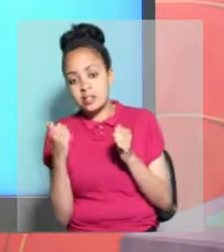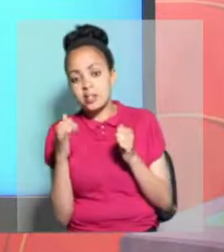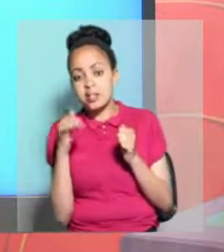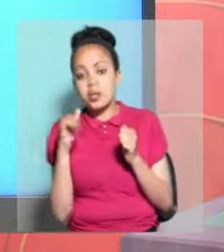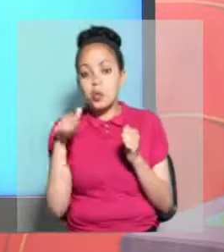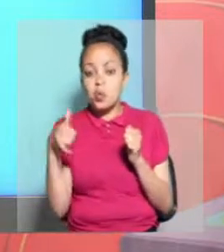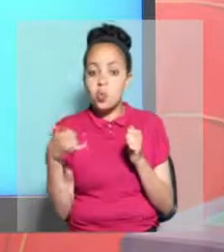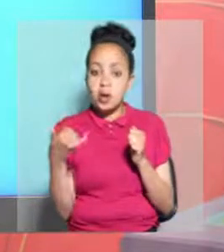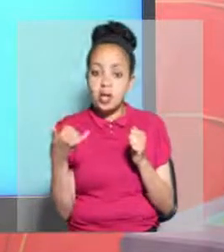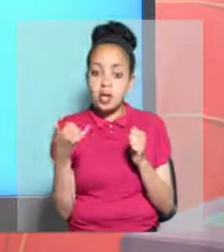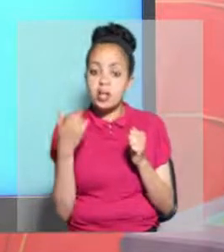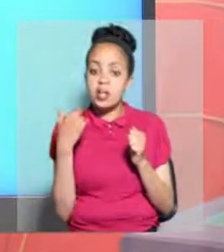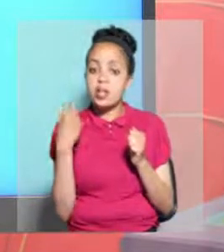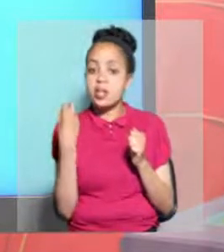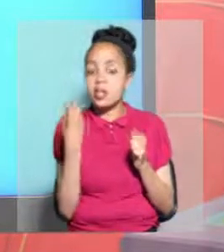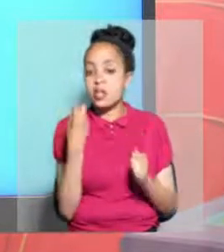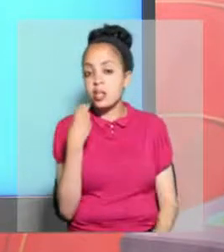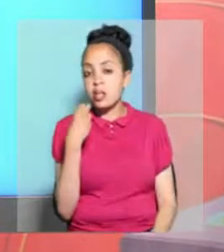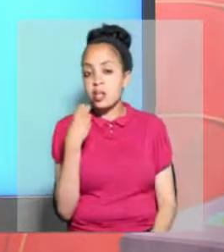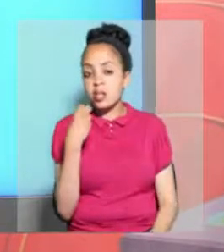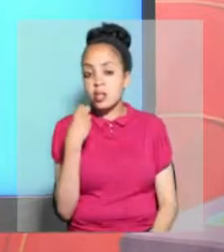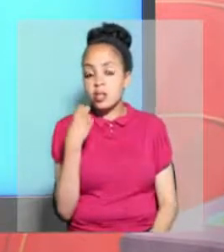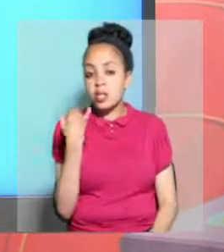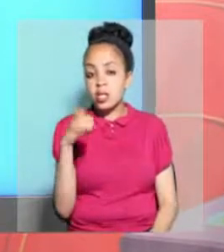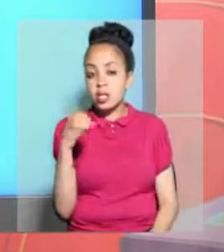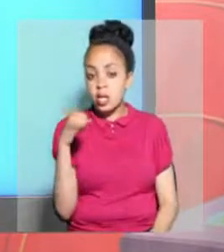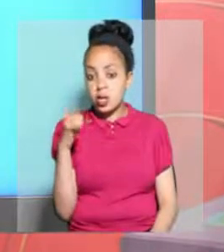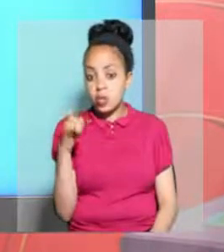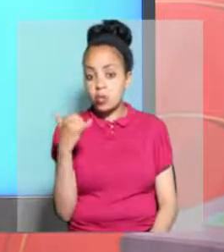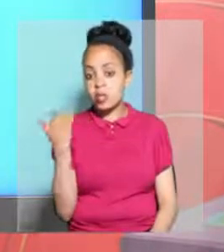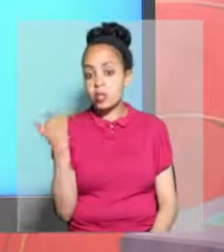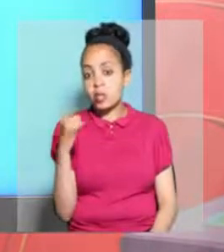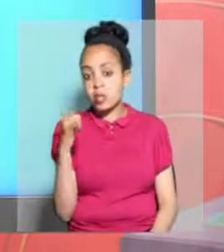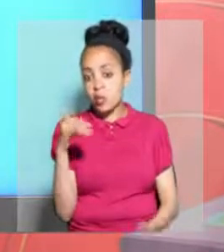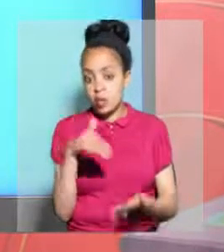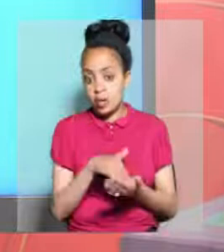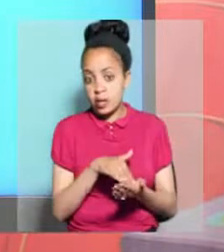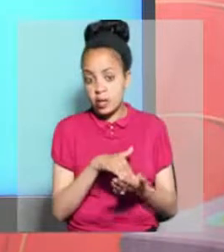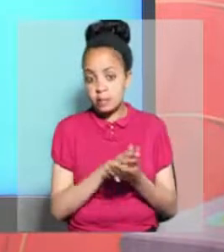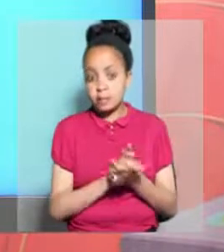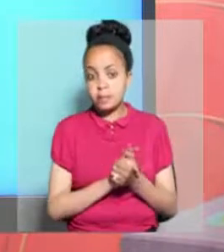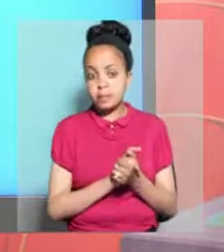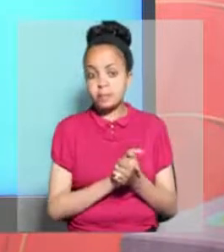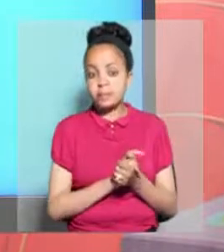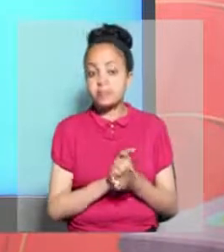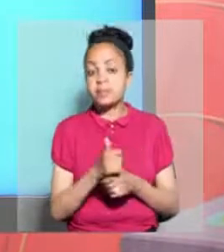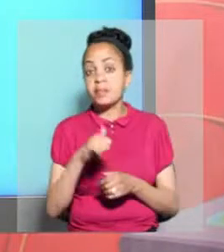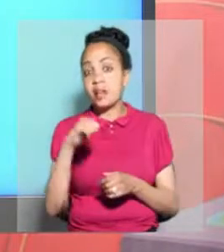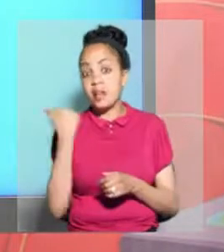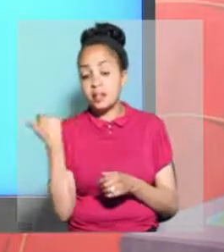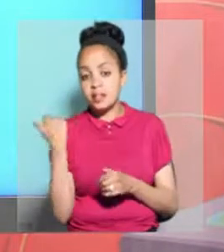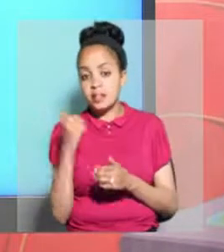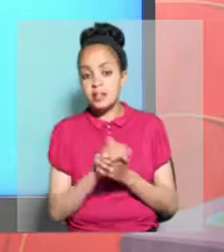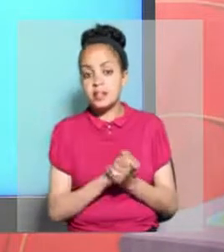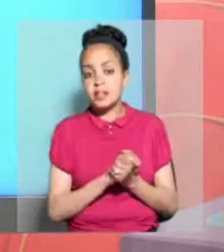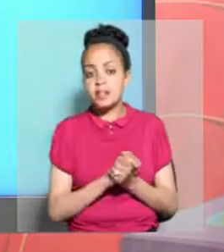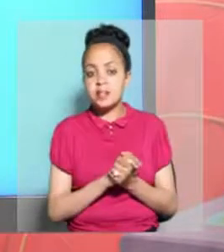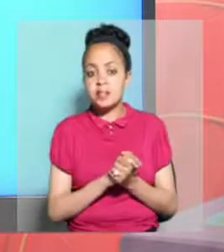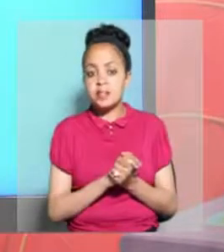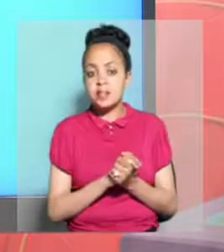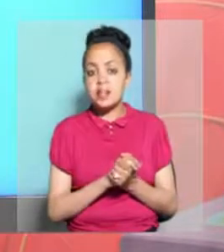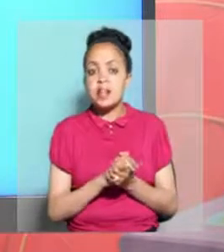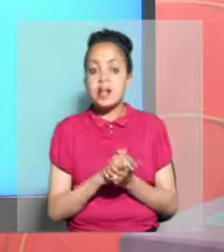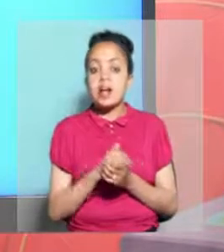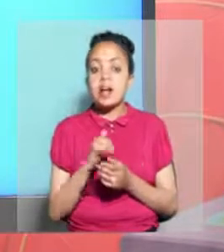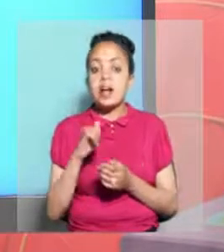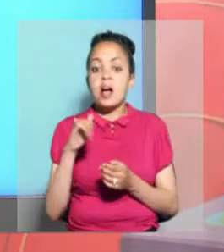If Y come here, yellow. If Y small come here, yellow again. And again, the another is R with this